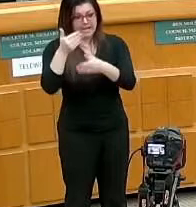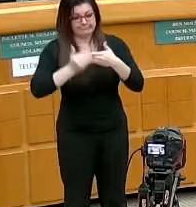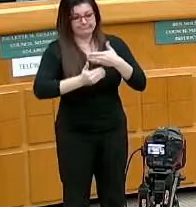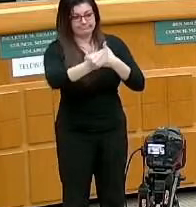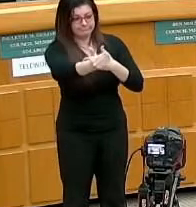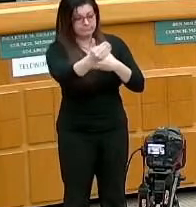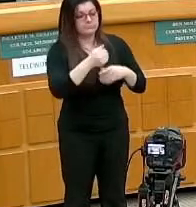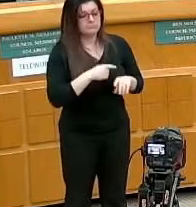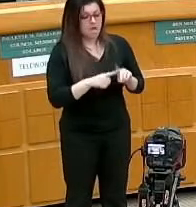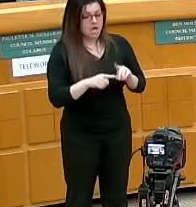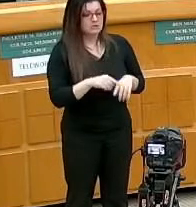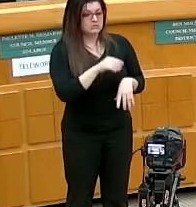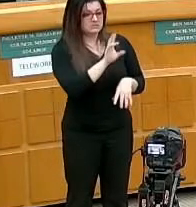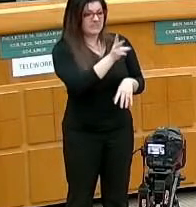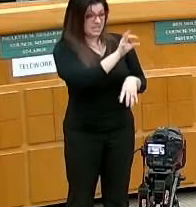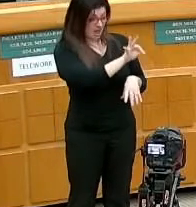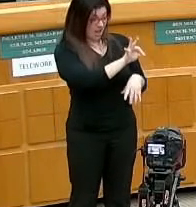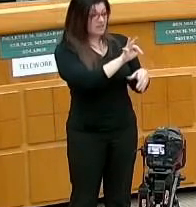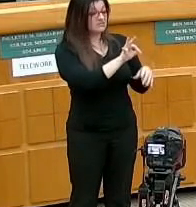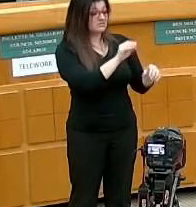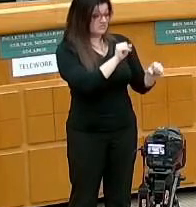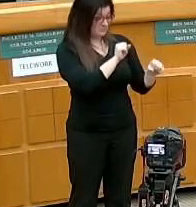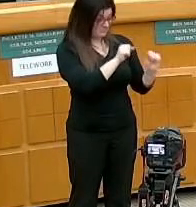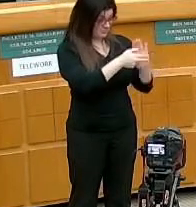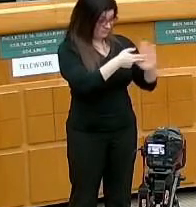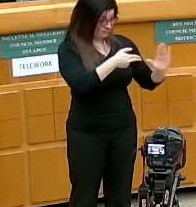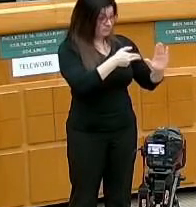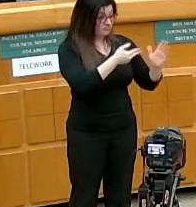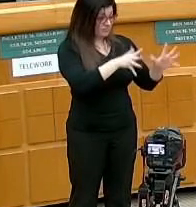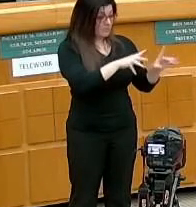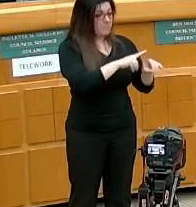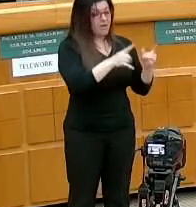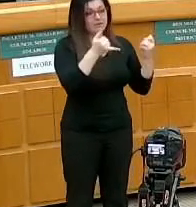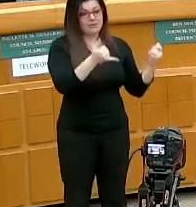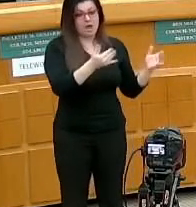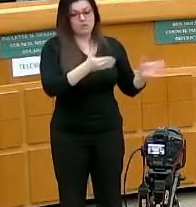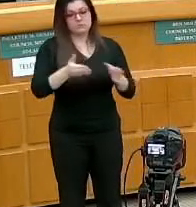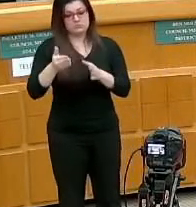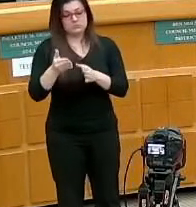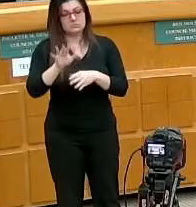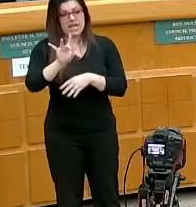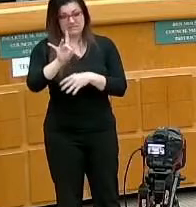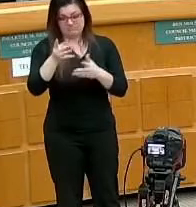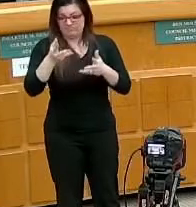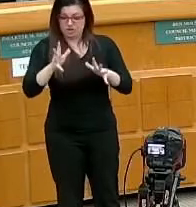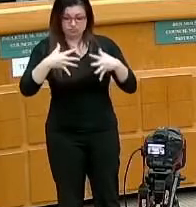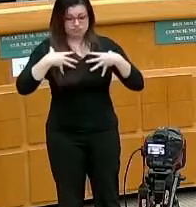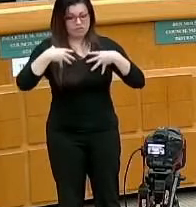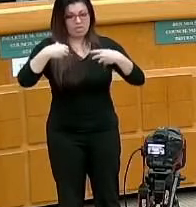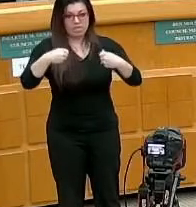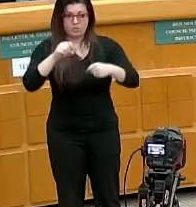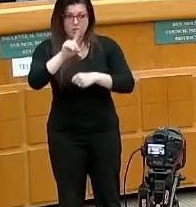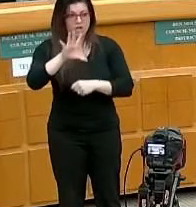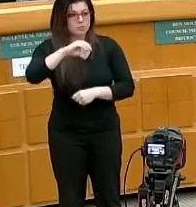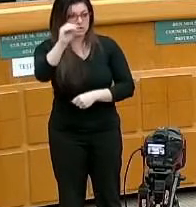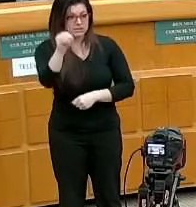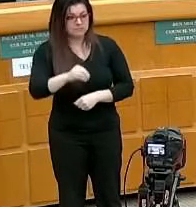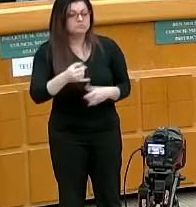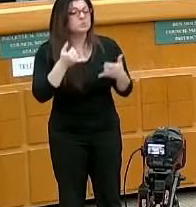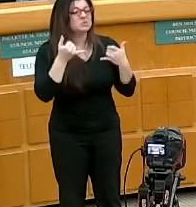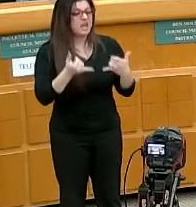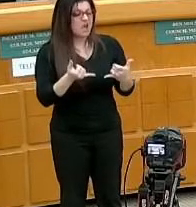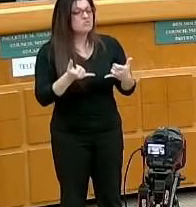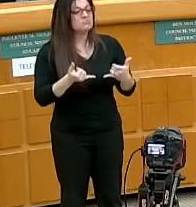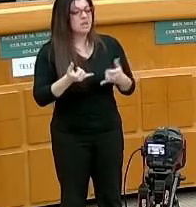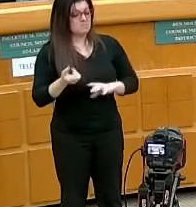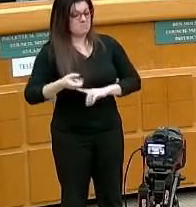fully recovered. So with that, let me pause for a quick Spanish translation, and then I'm going to go on to a couple other things. Actualmente en el condado